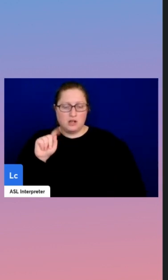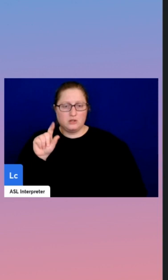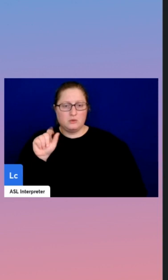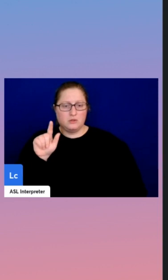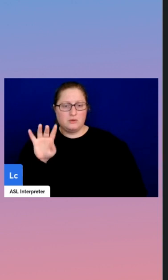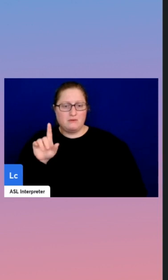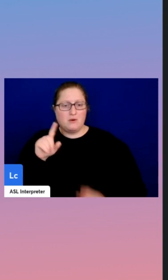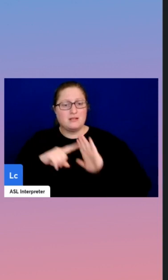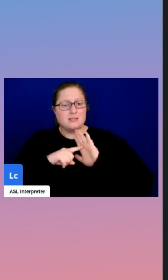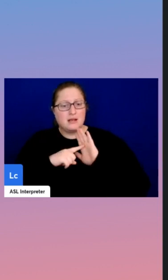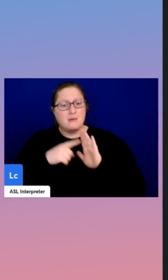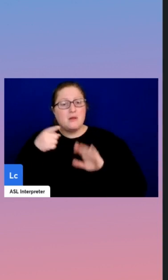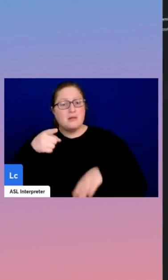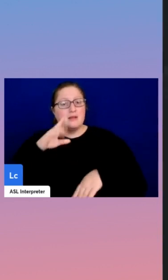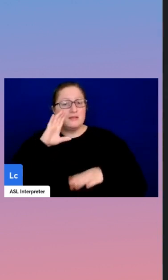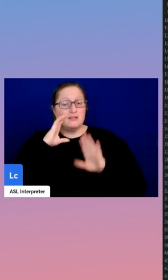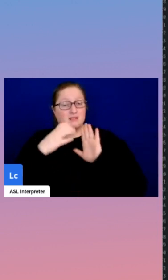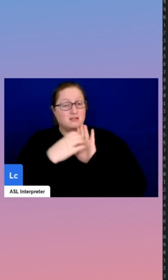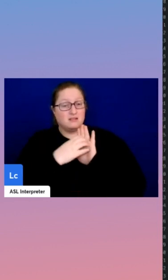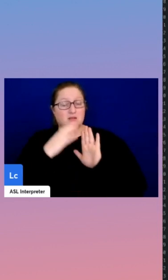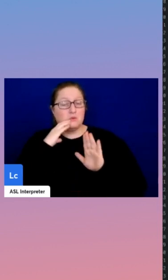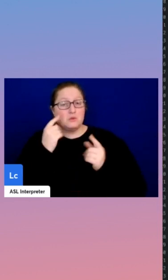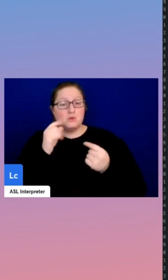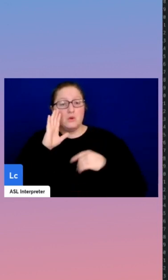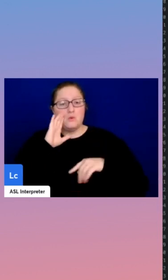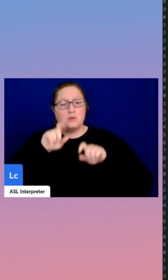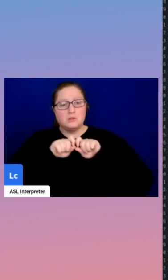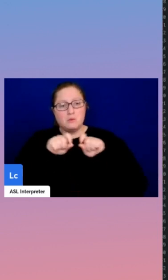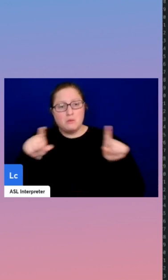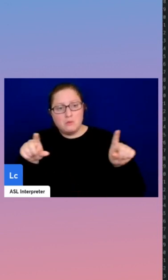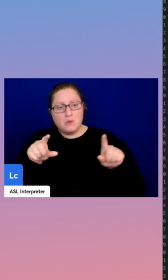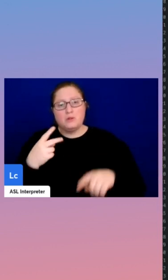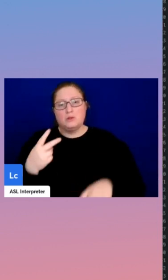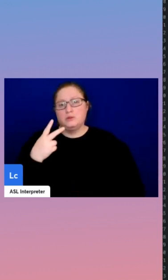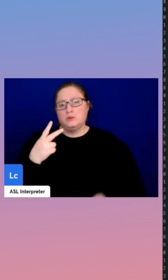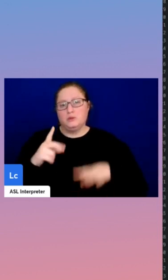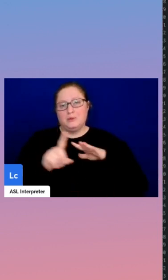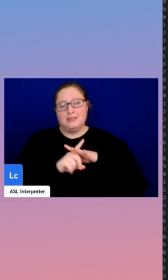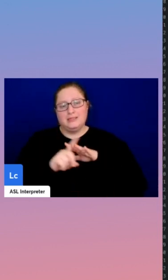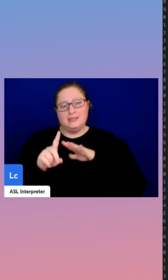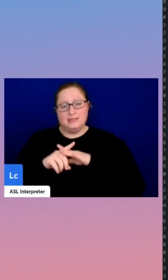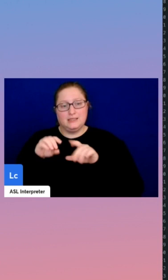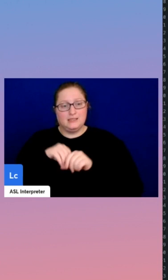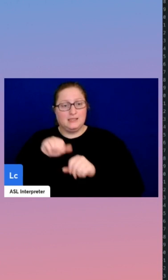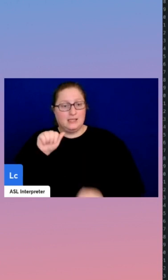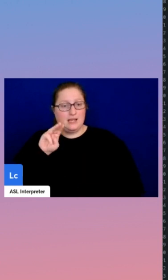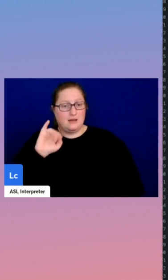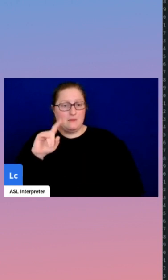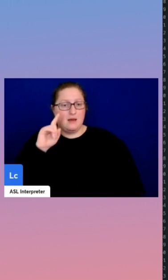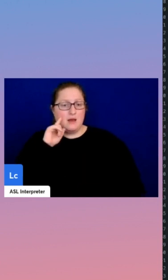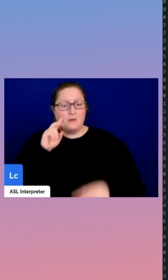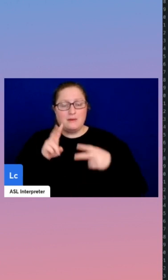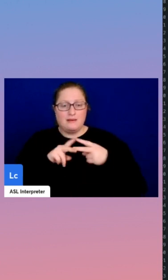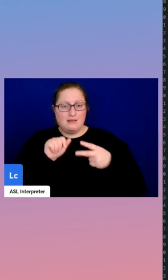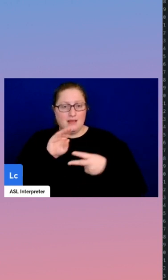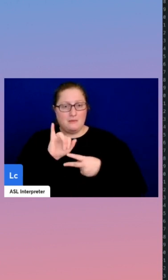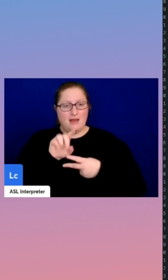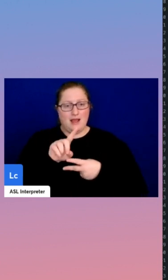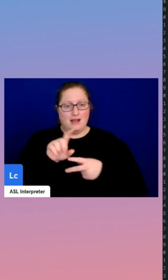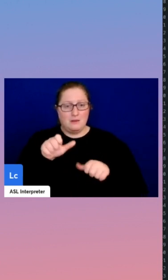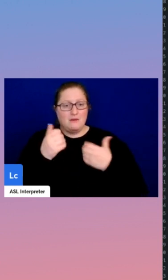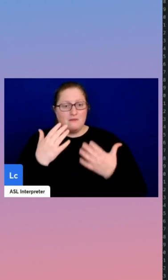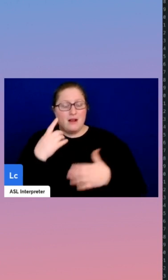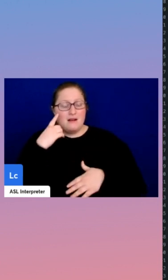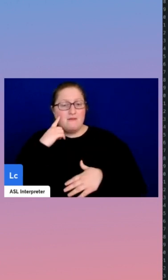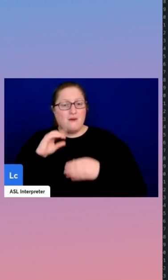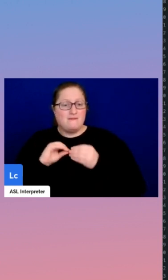Basically what this module does is that it deploys an EC2 instance, and in the AMI it takes either an AMI ID provided as a variable,